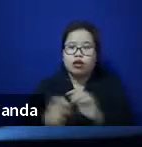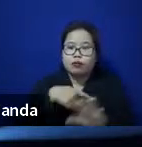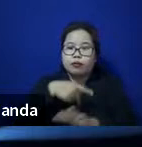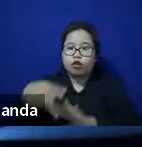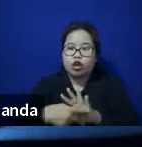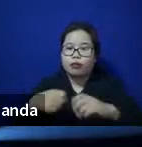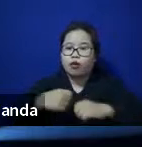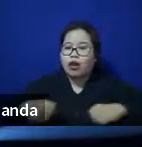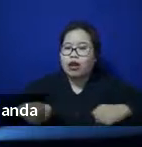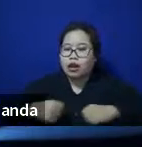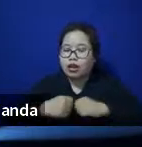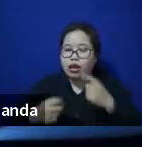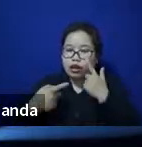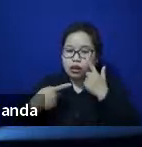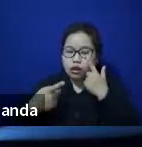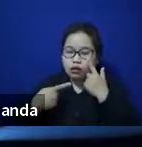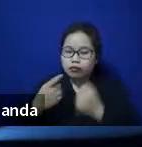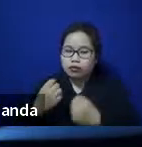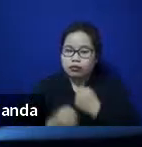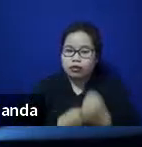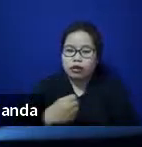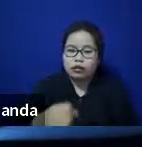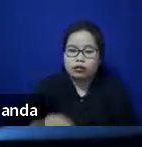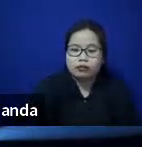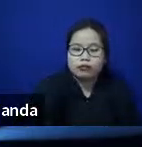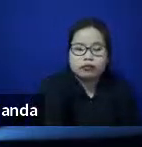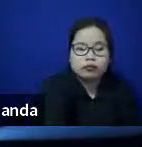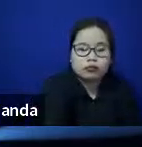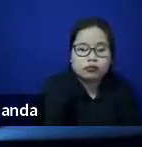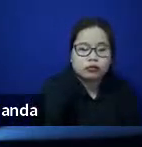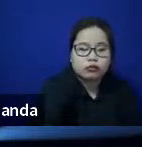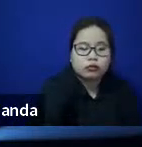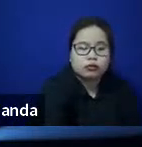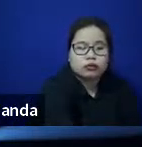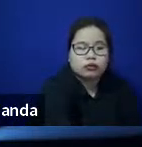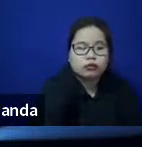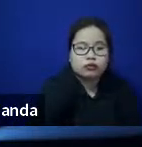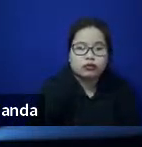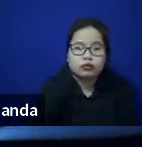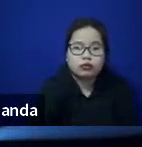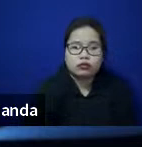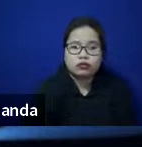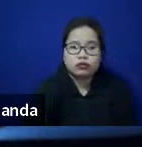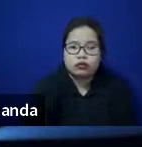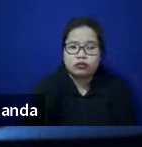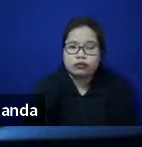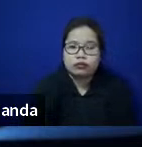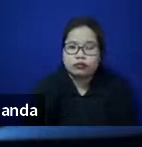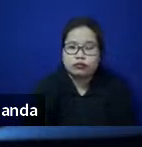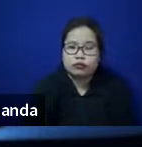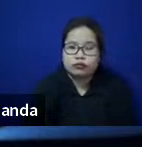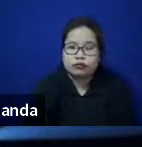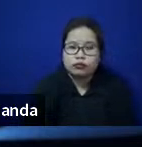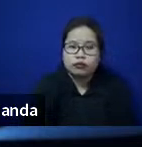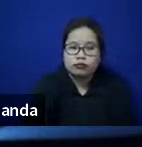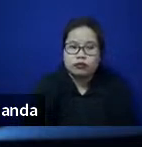for rugby league that's played in wheelchairs. And it took on